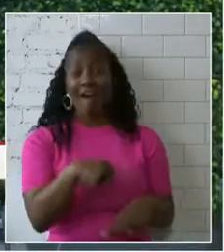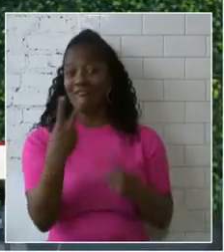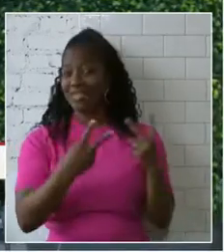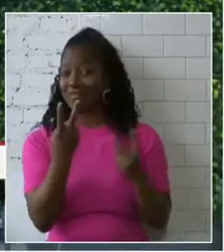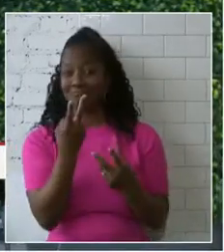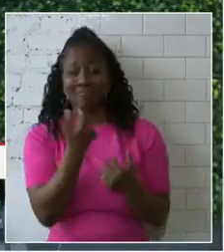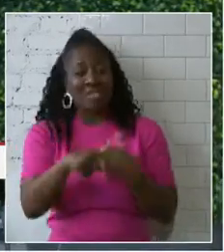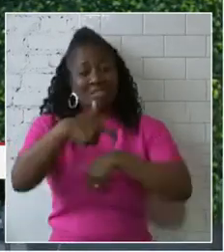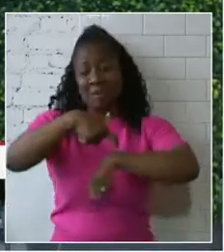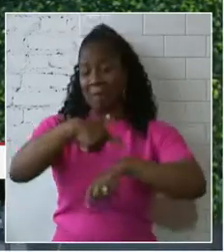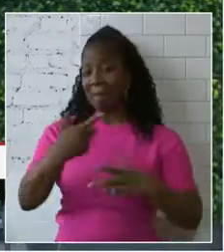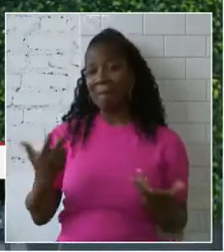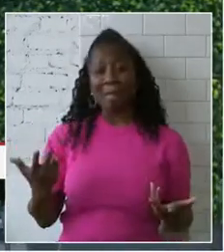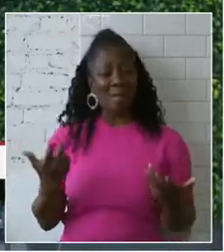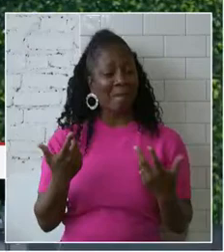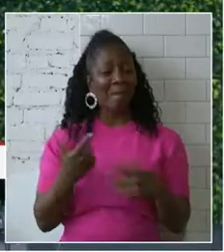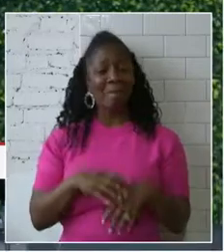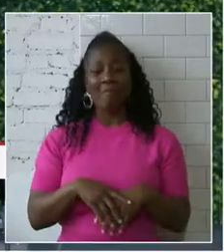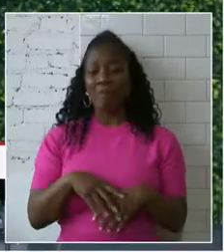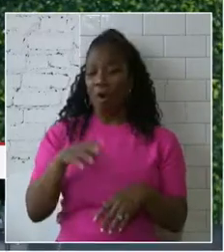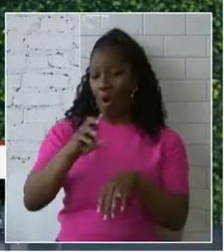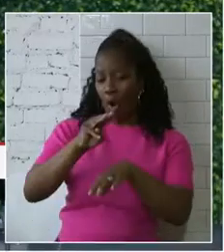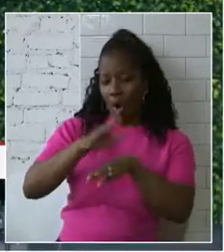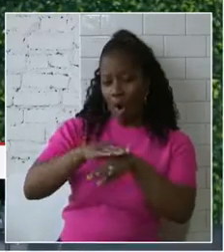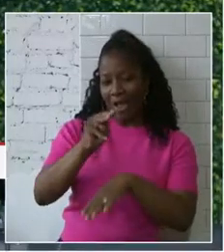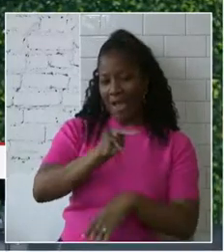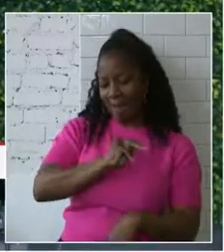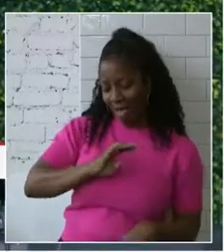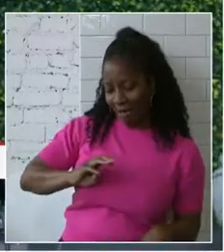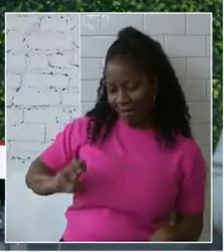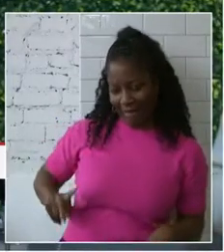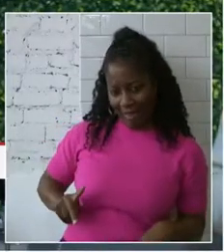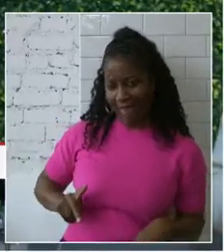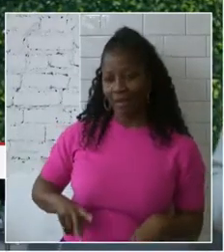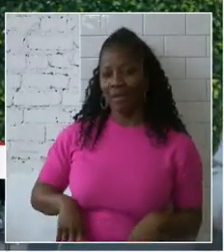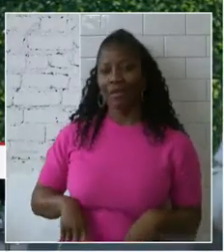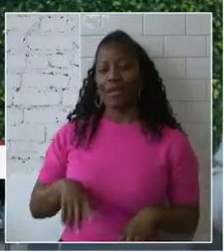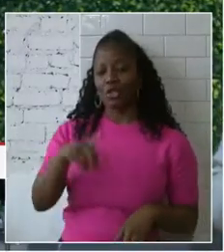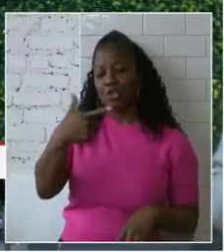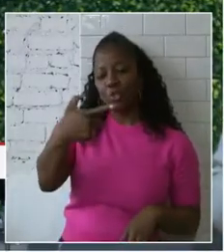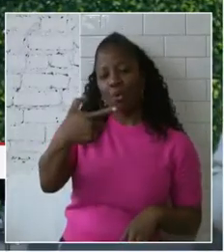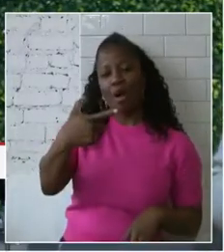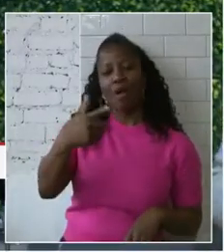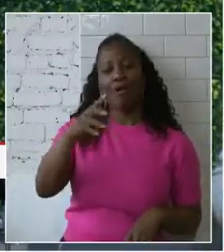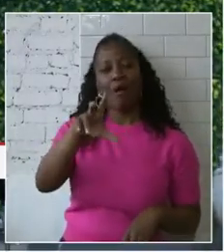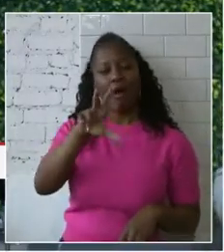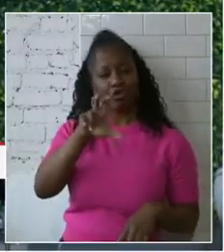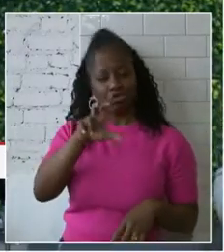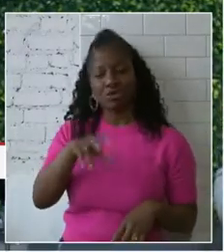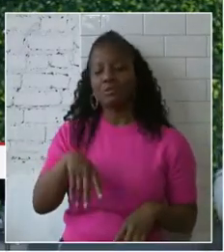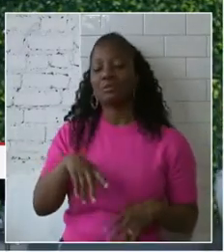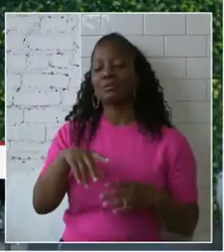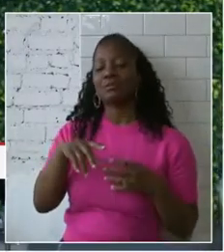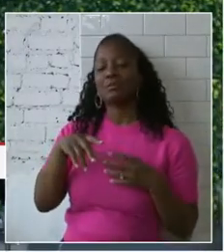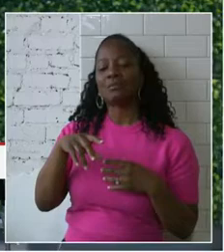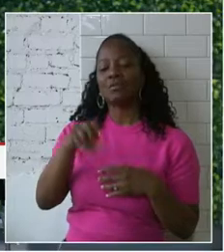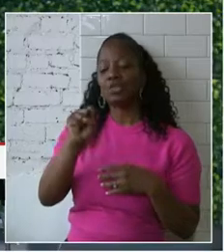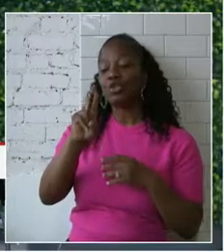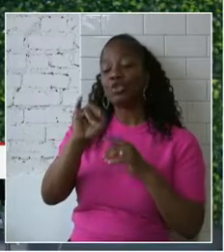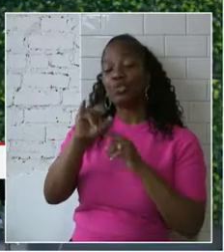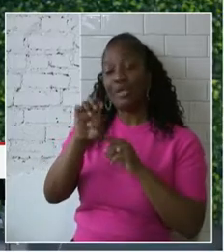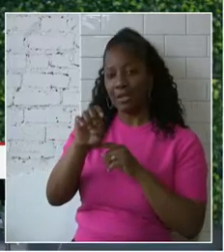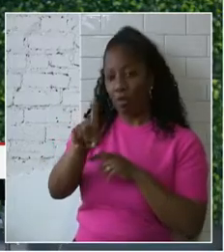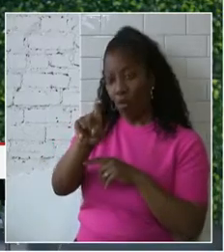5 days a week on MLK 2100, Suite 100. And if you're a returning citizen or a family member of a